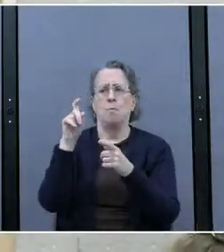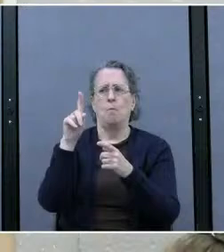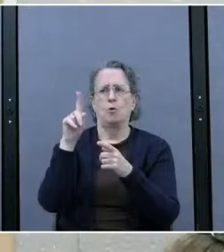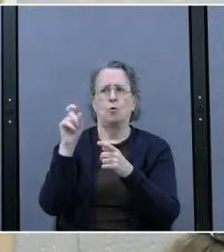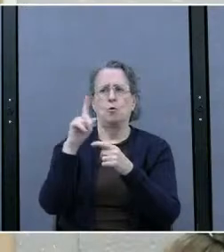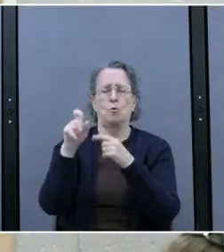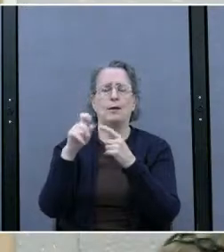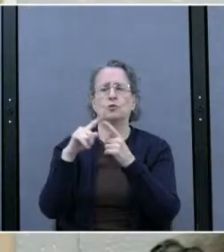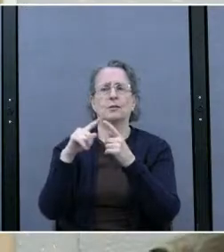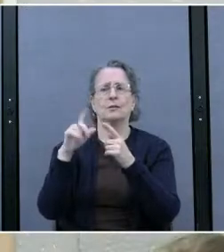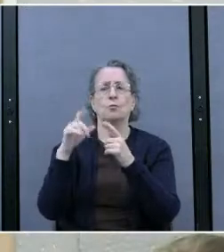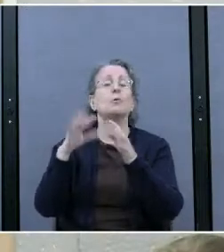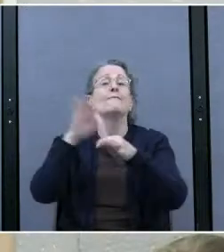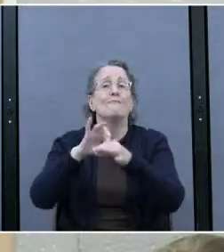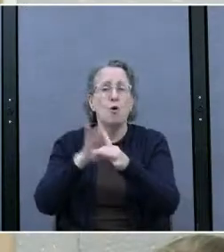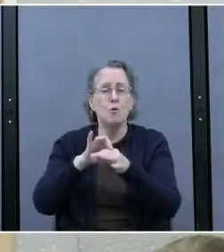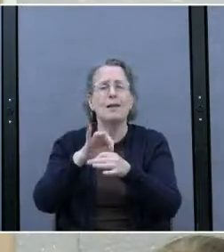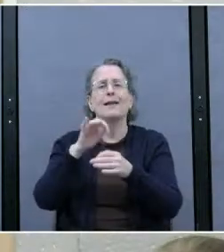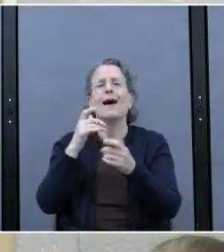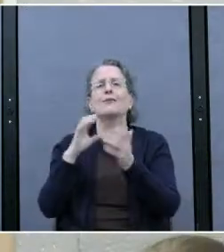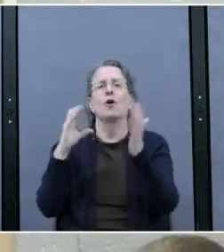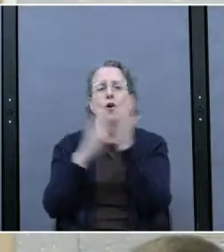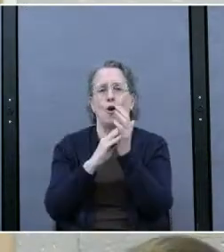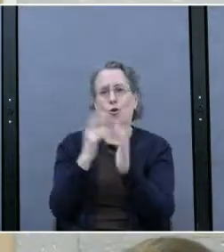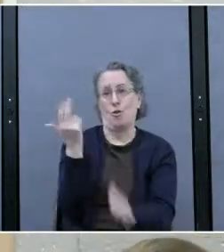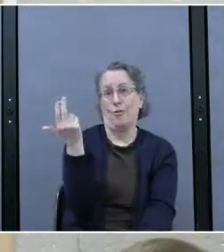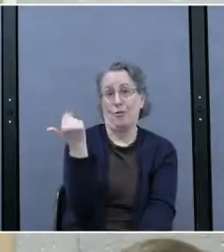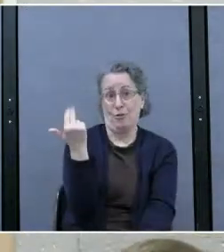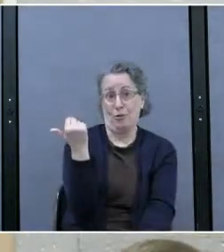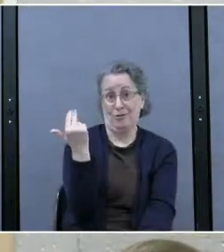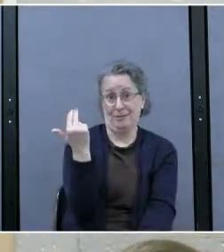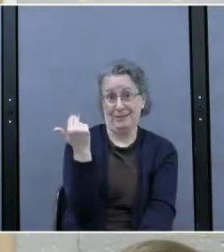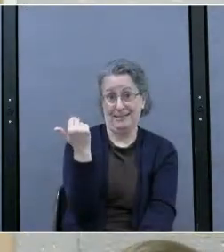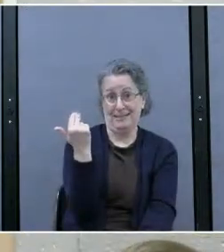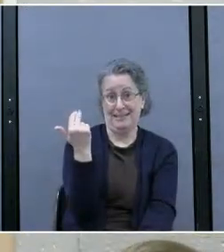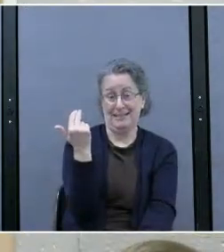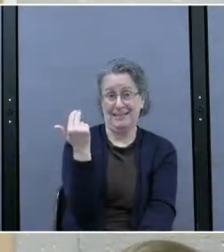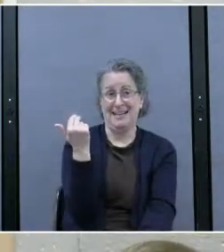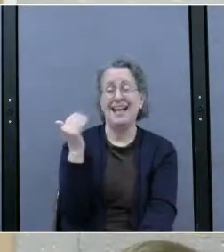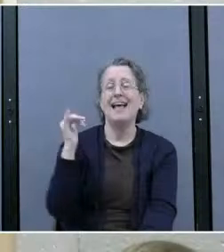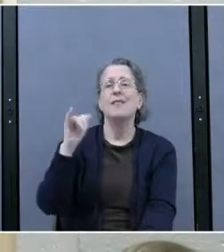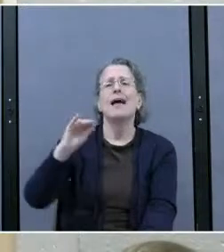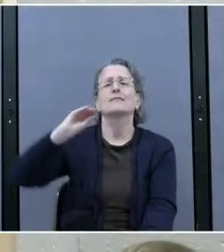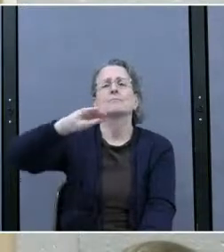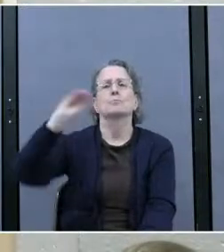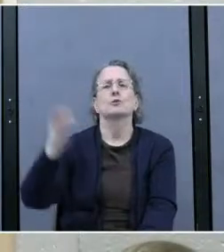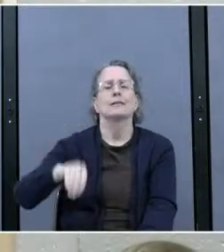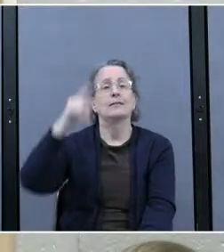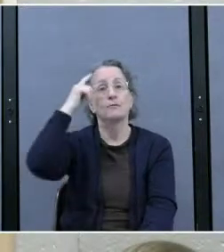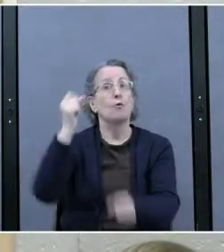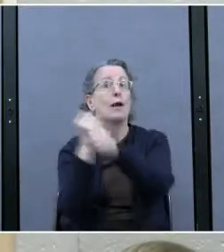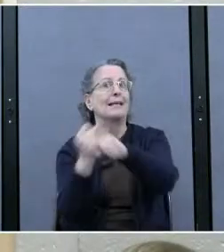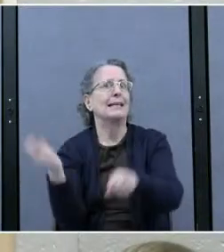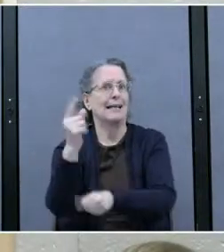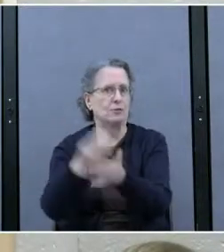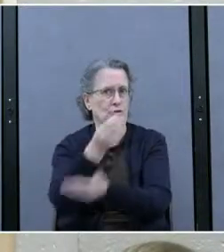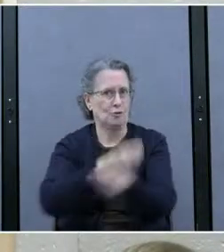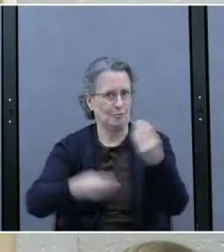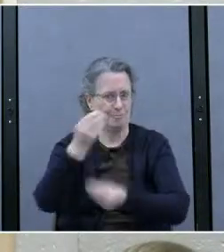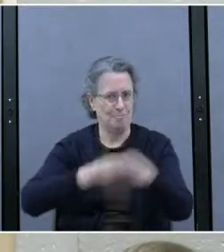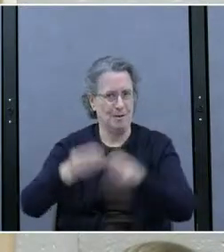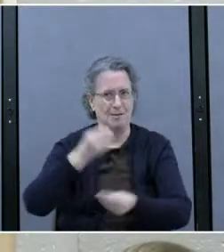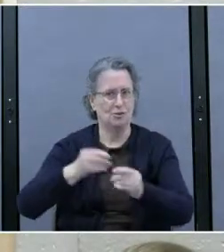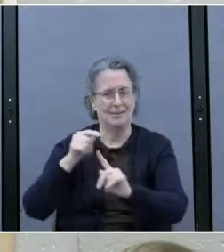Article 13, which is the percentage that we are considering for the next year's budget. And so it